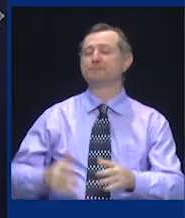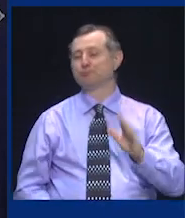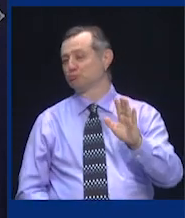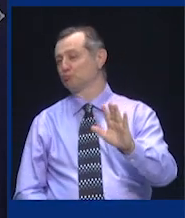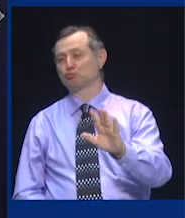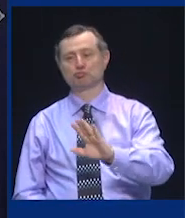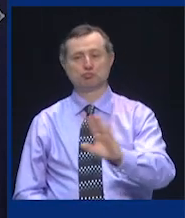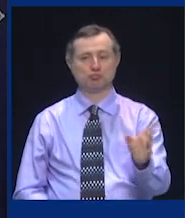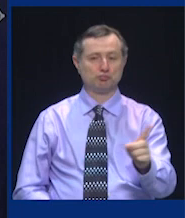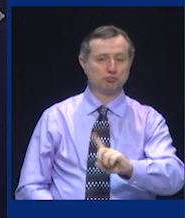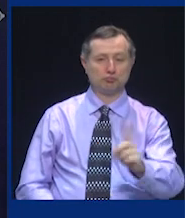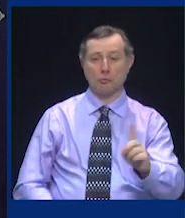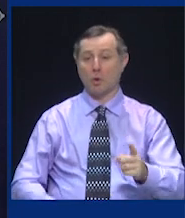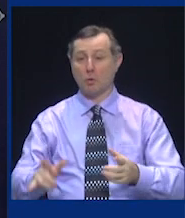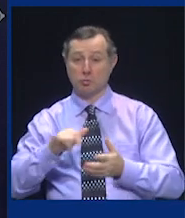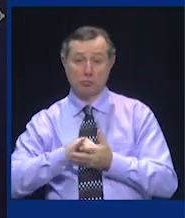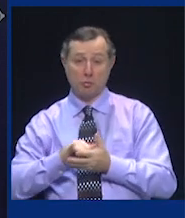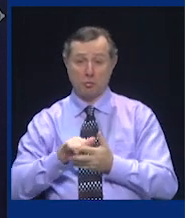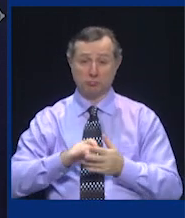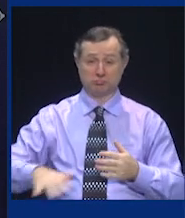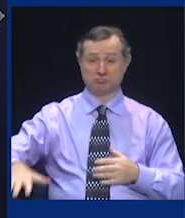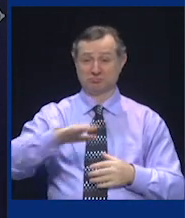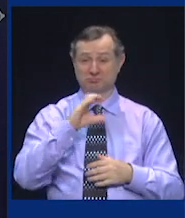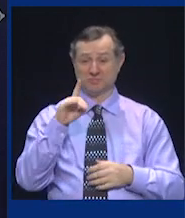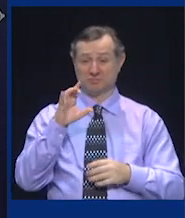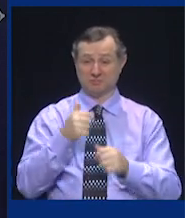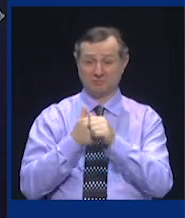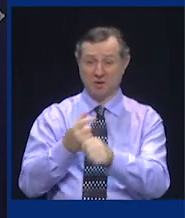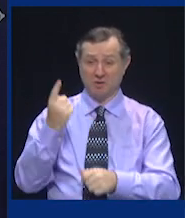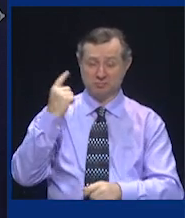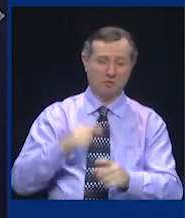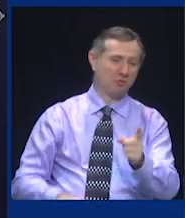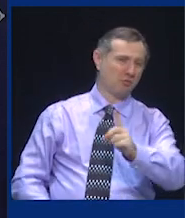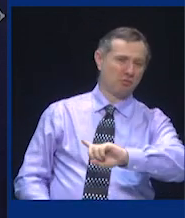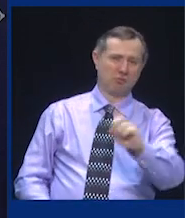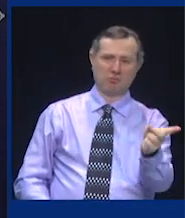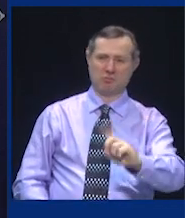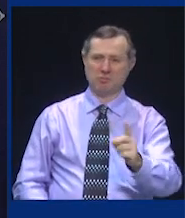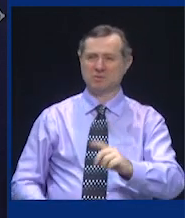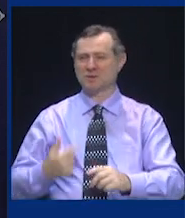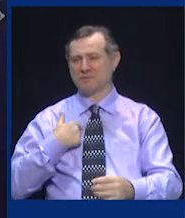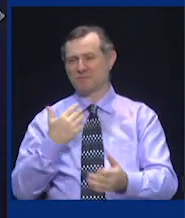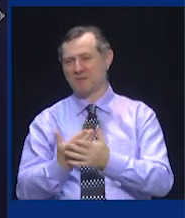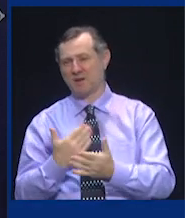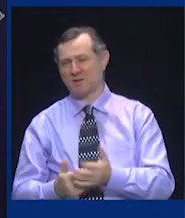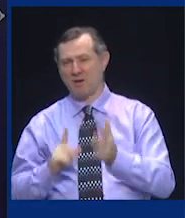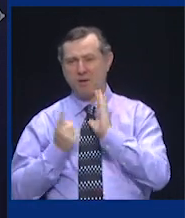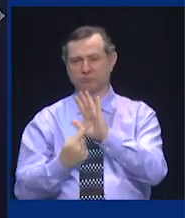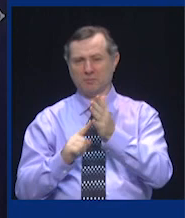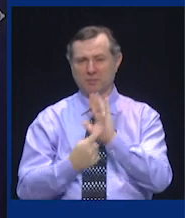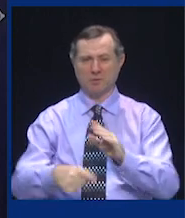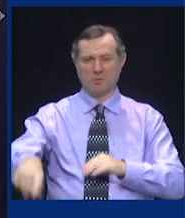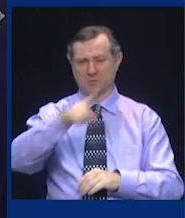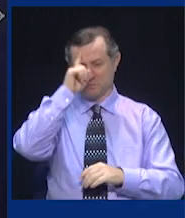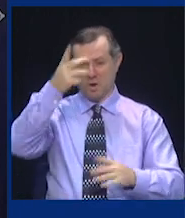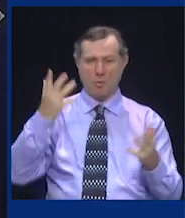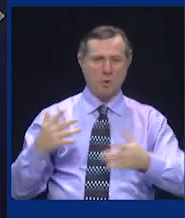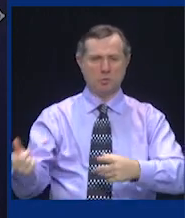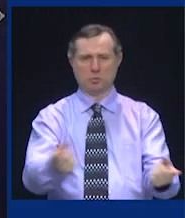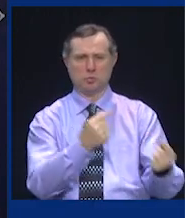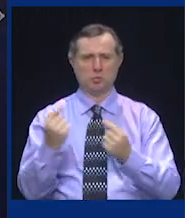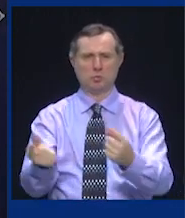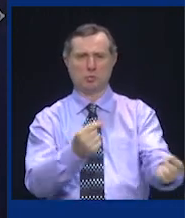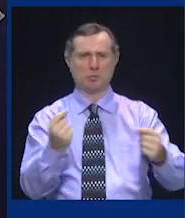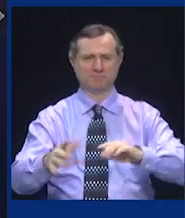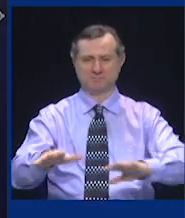first time because of the CDC. It's because they got the facts, they're smart, and they made a decision on the facts. You have